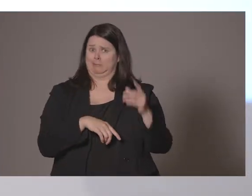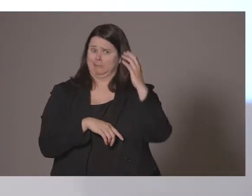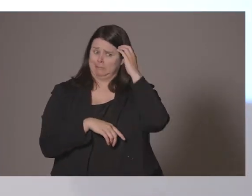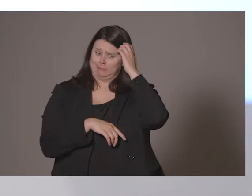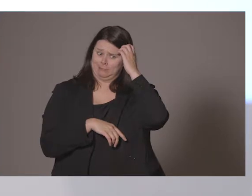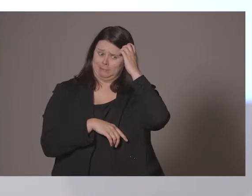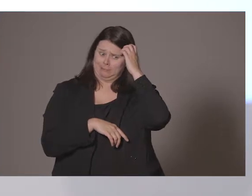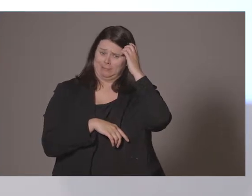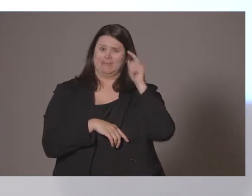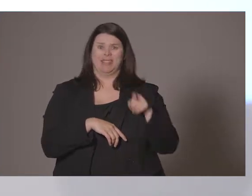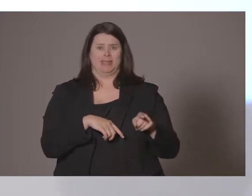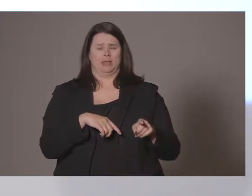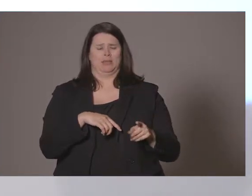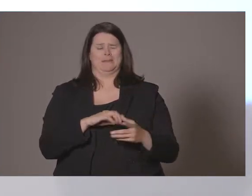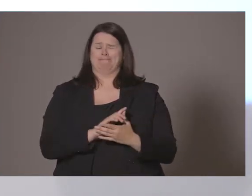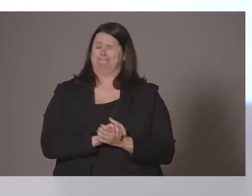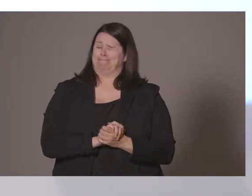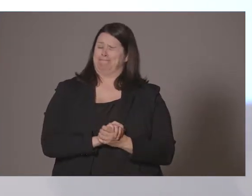that